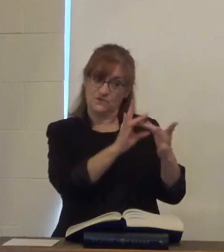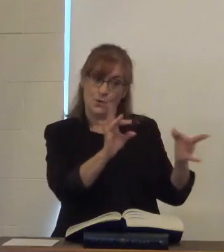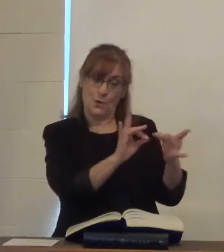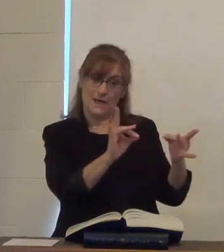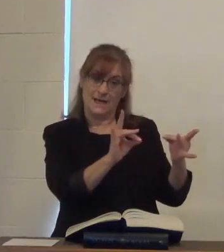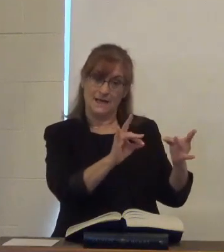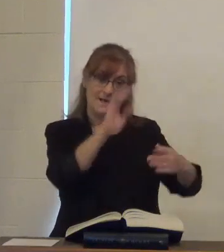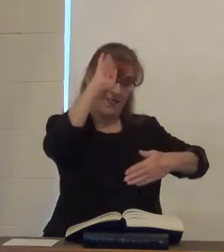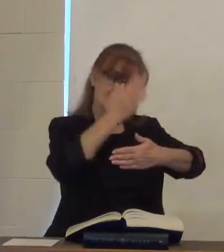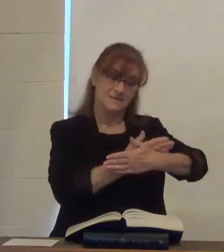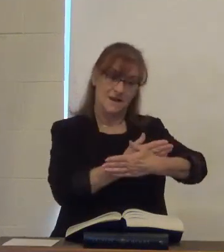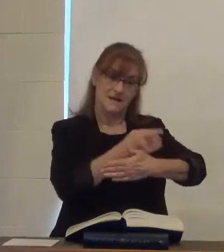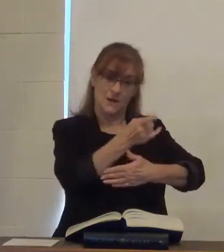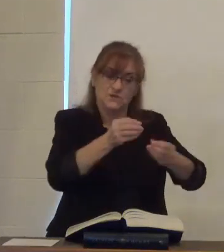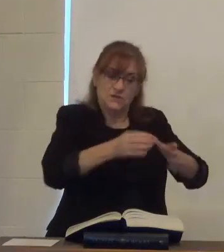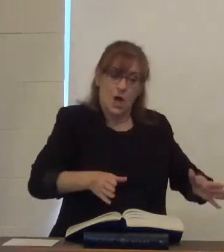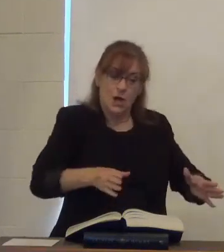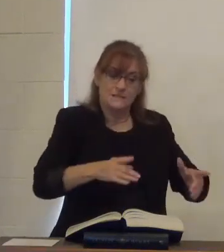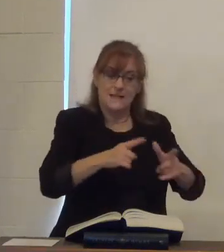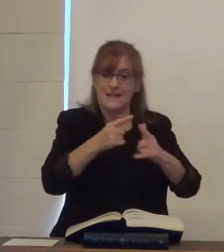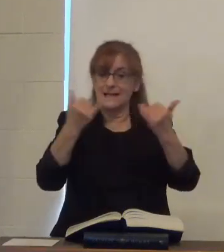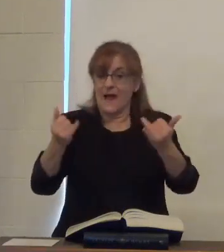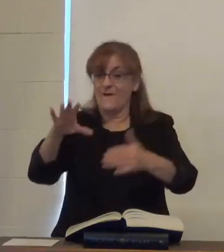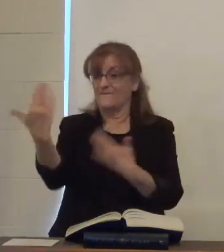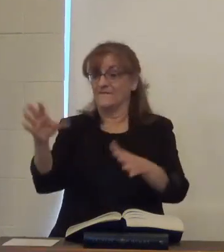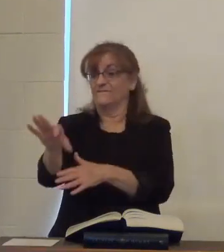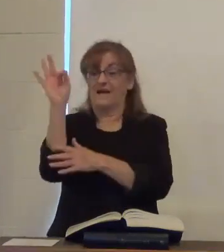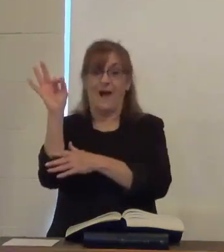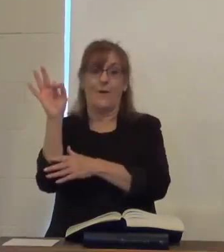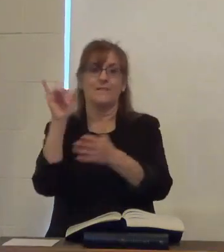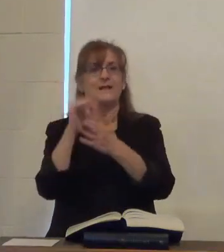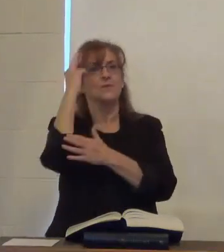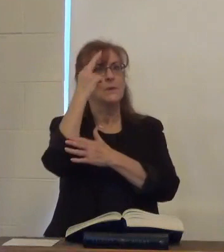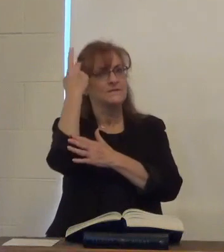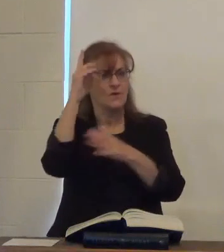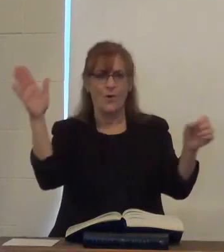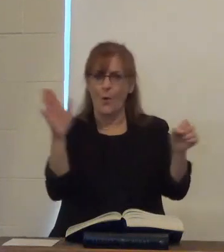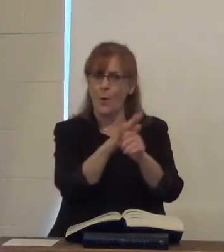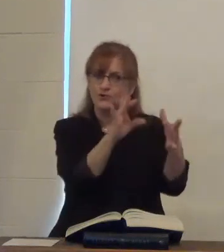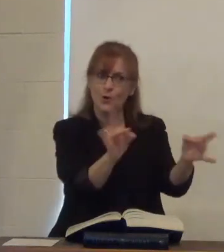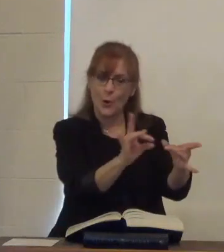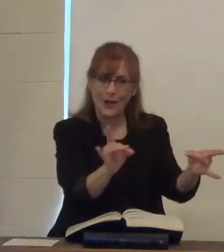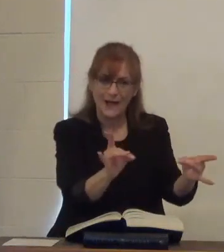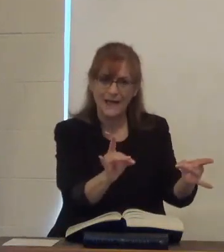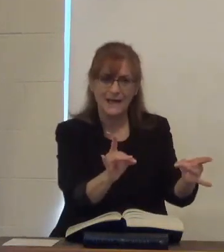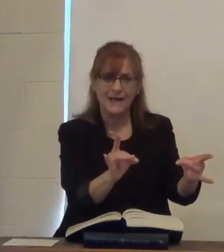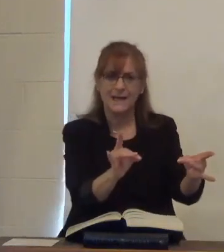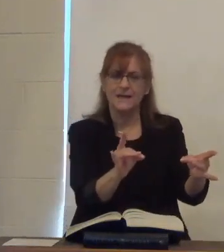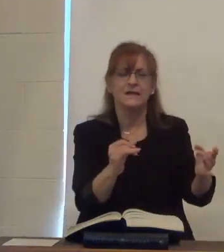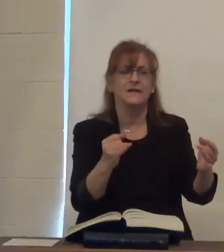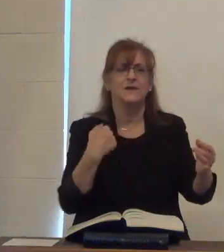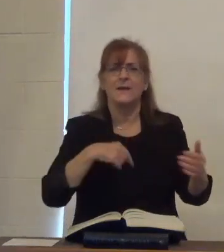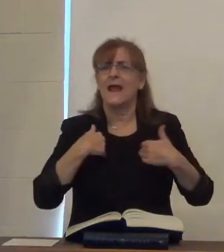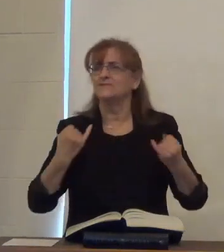the son who was once lost and is found. And that's the reason for the whole story. There's joy